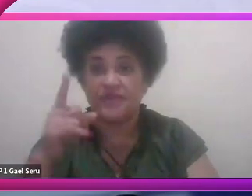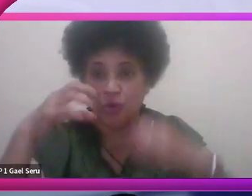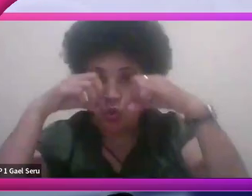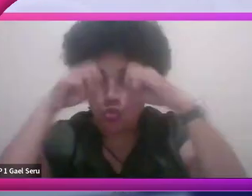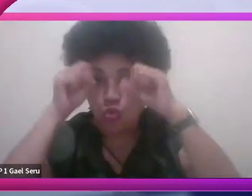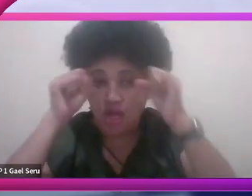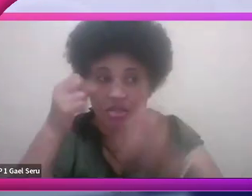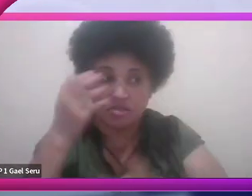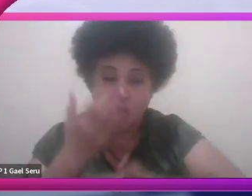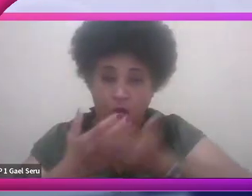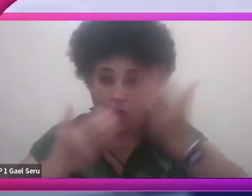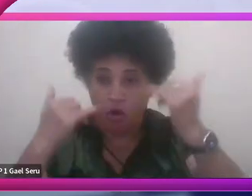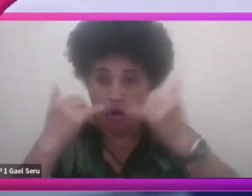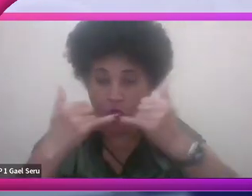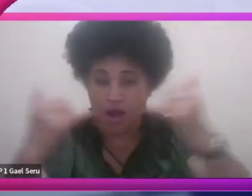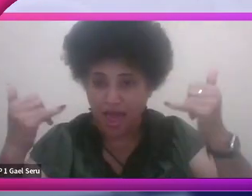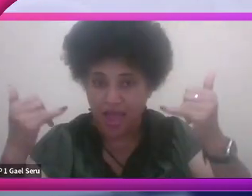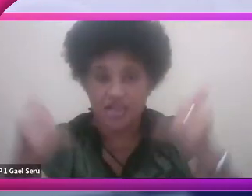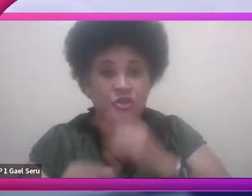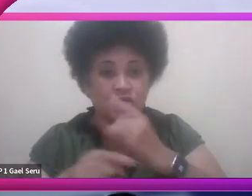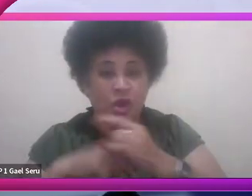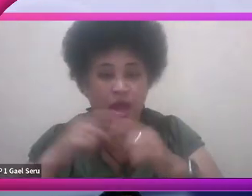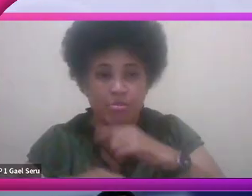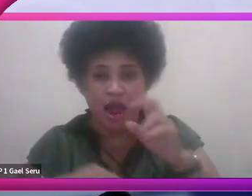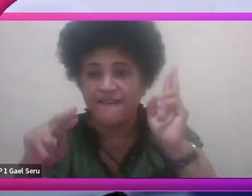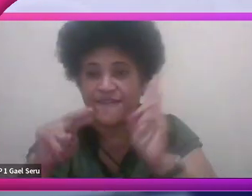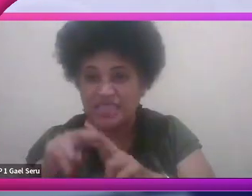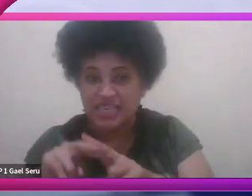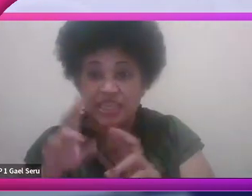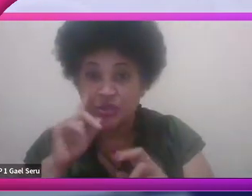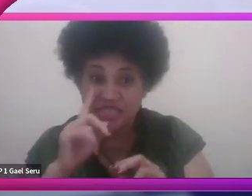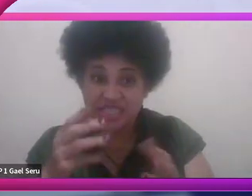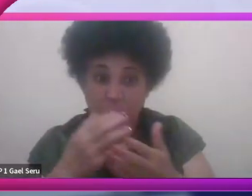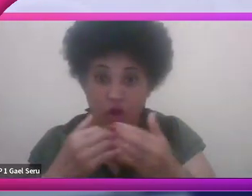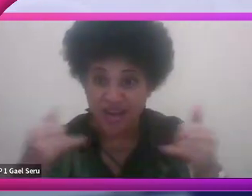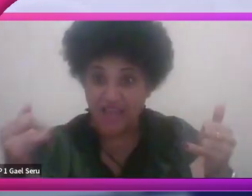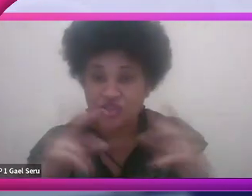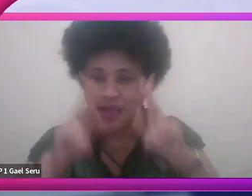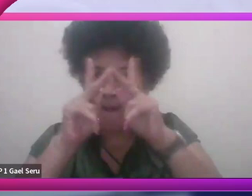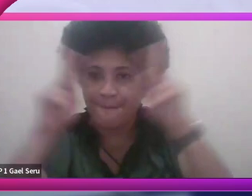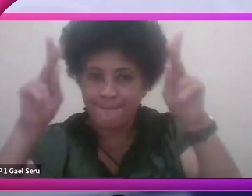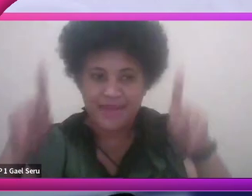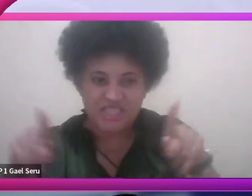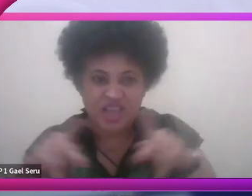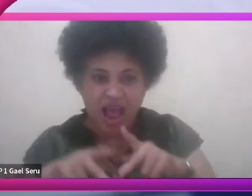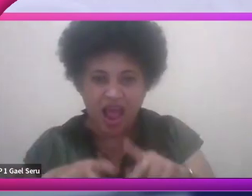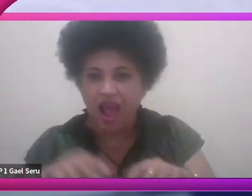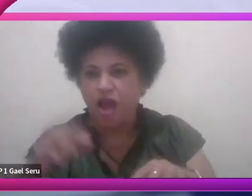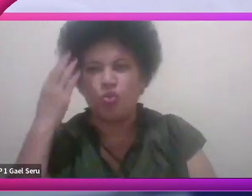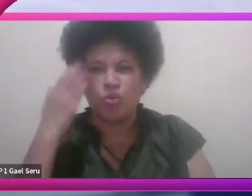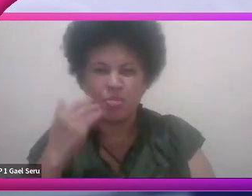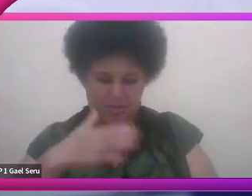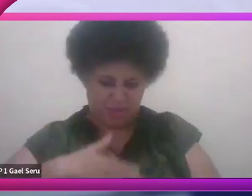you go online, if you talk about fertility, you go right now online, you will see the picture of a woman maybe hold on the tummy,